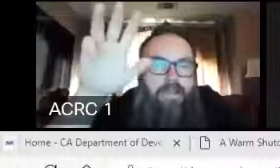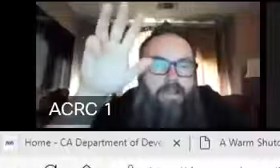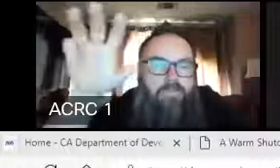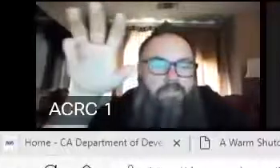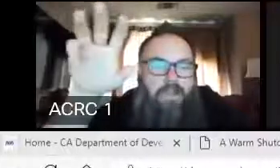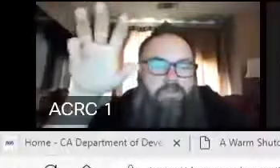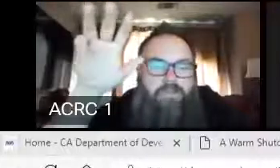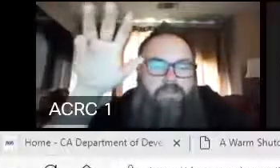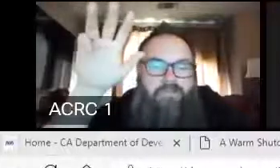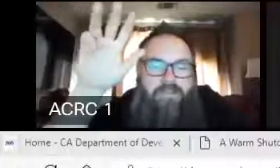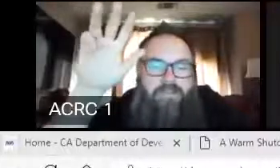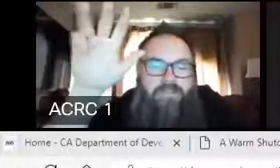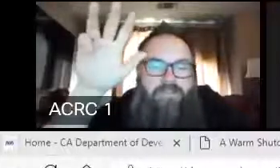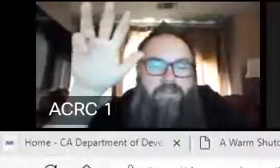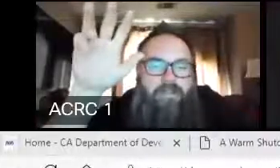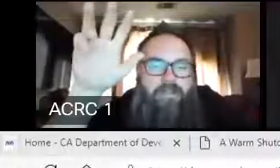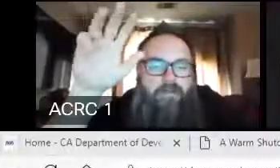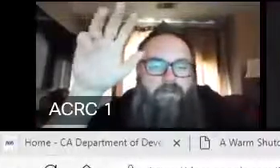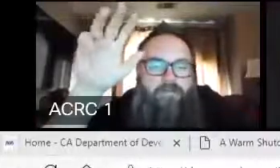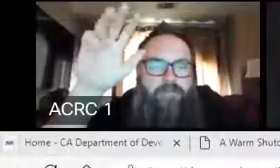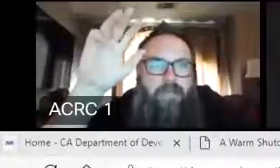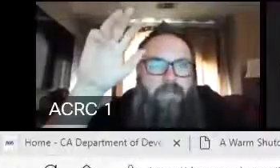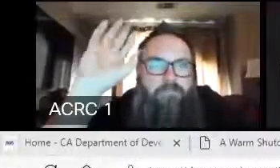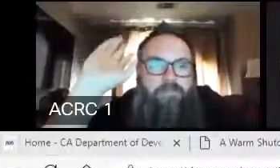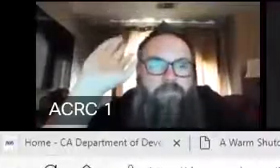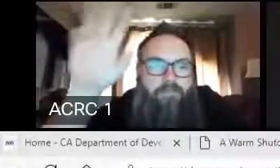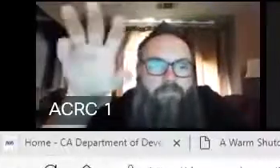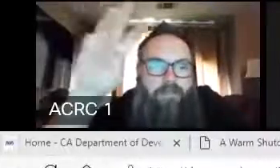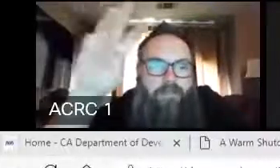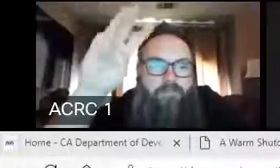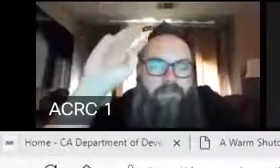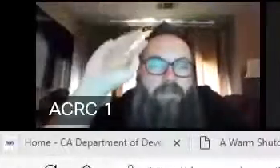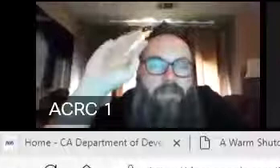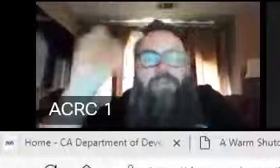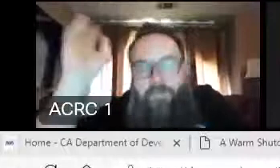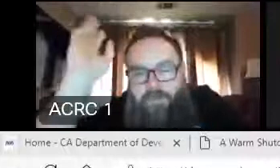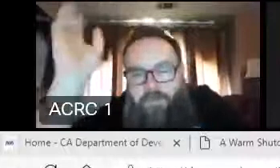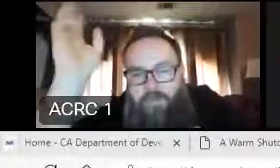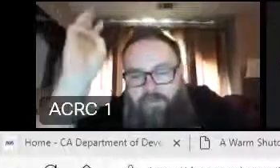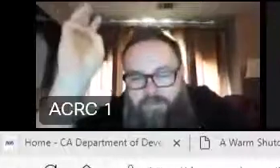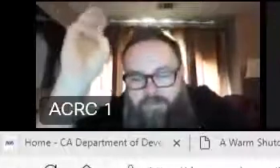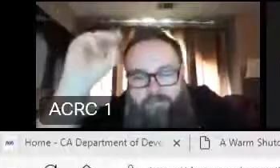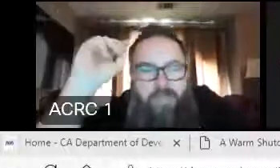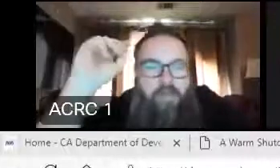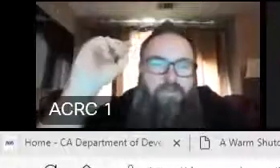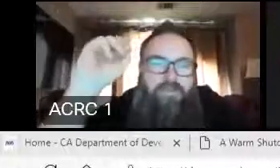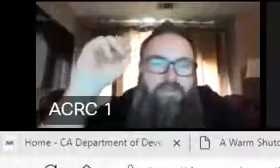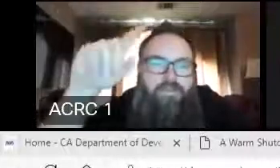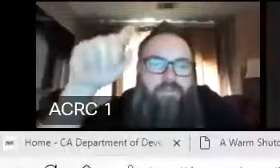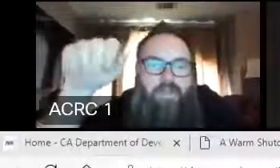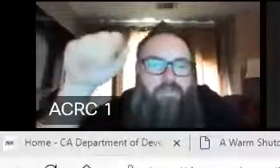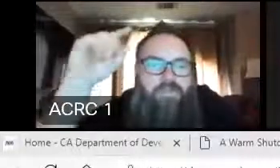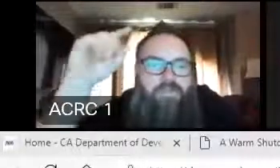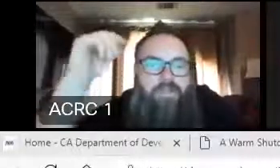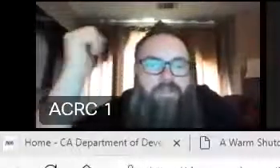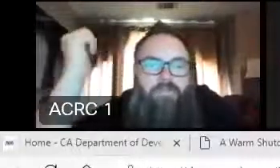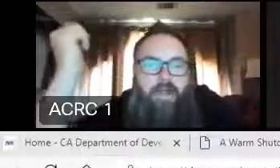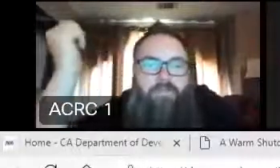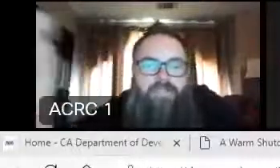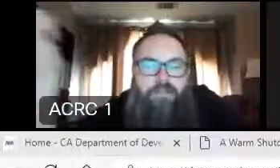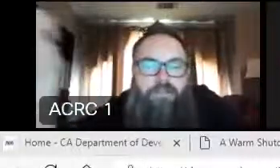talking about things like, what do you need a program design addendum for? Talking about different ways to utilize tailored day services.